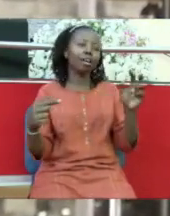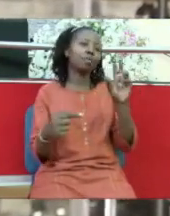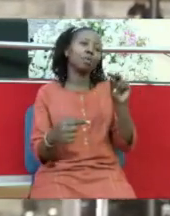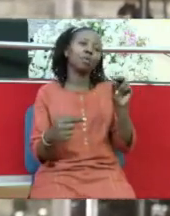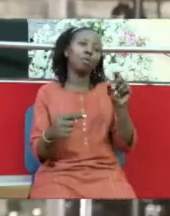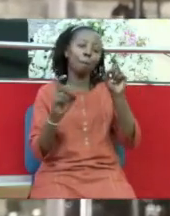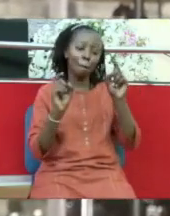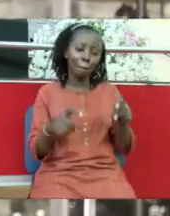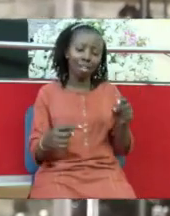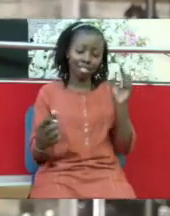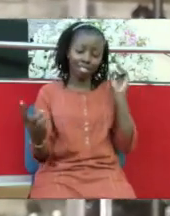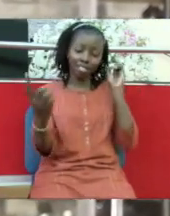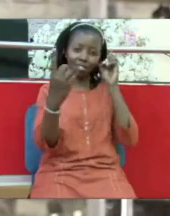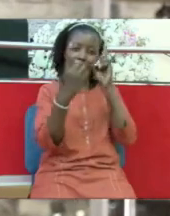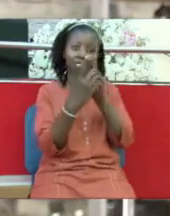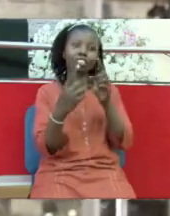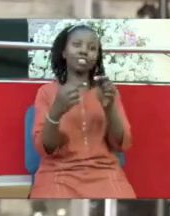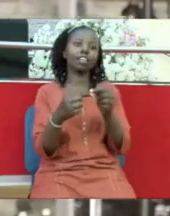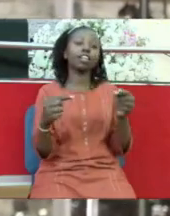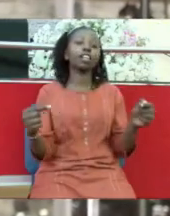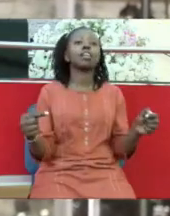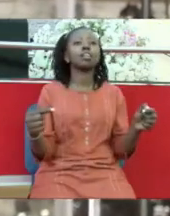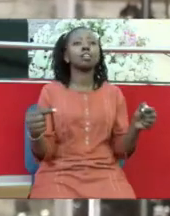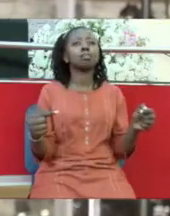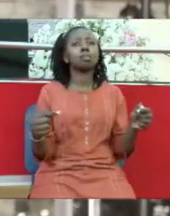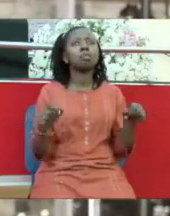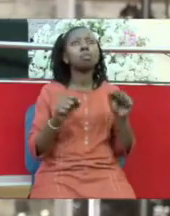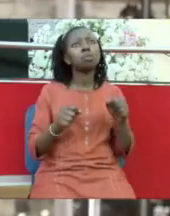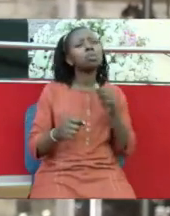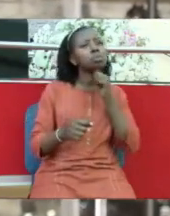Yeah, we would like God to send him away quickly.